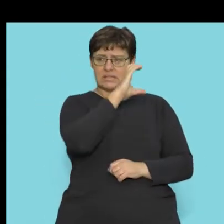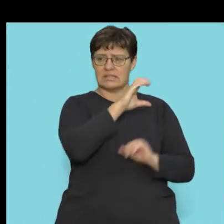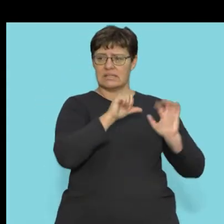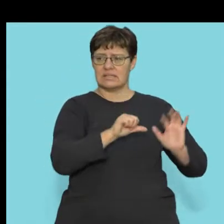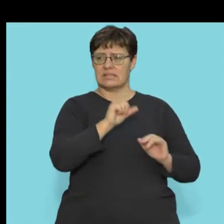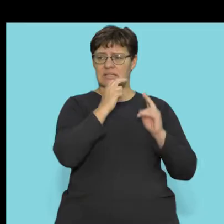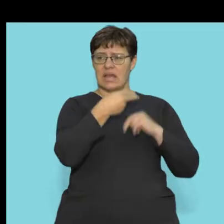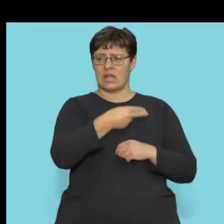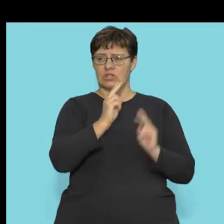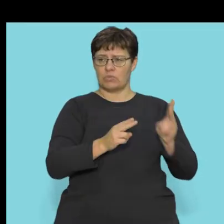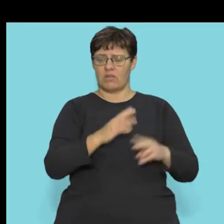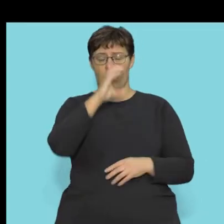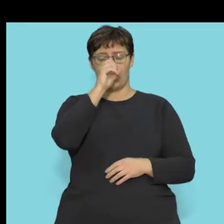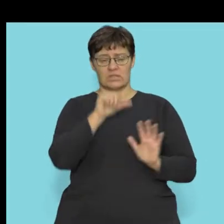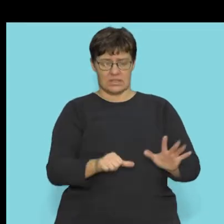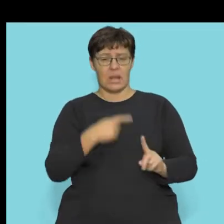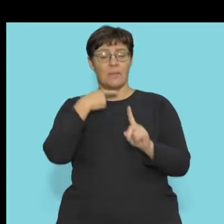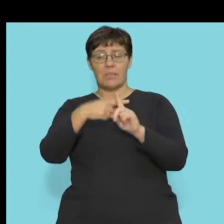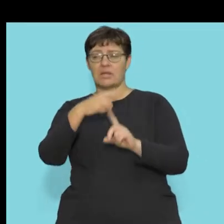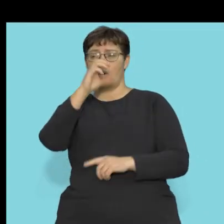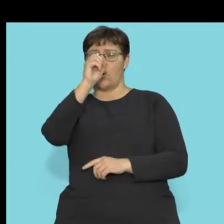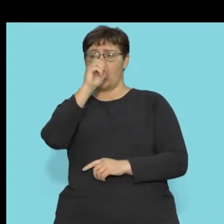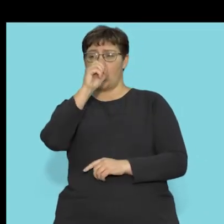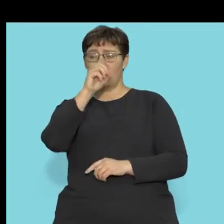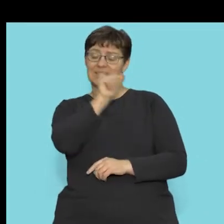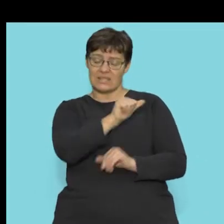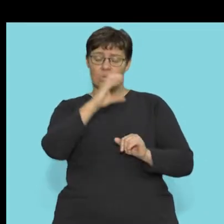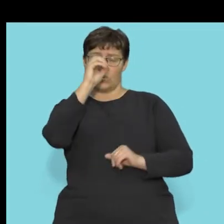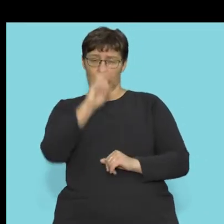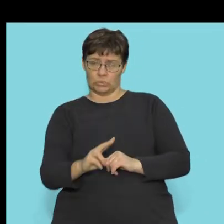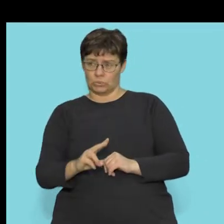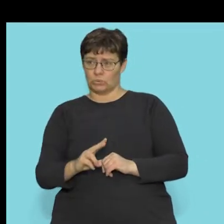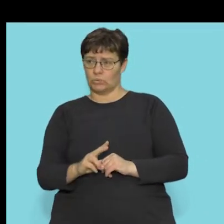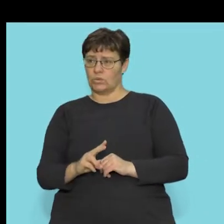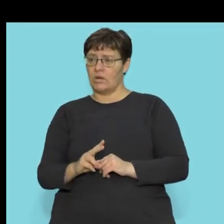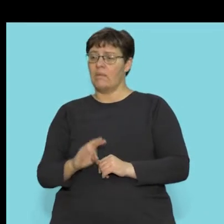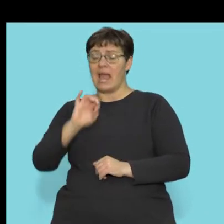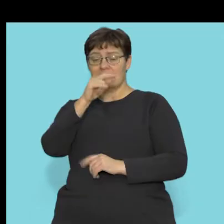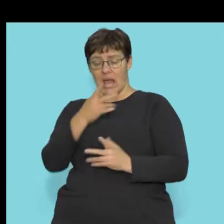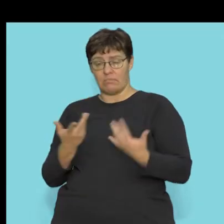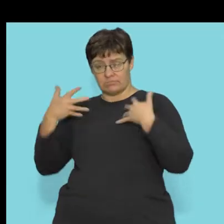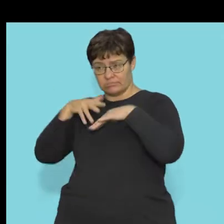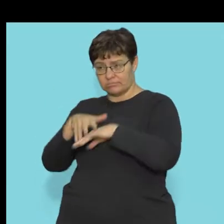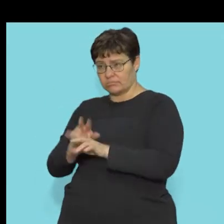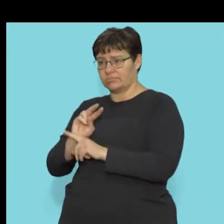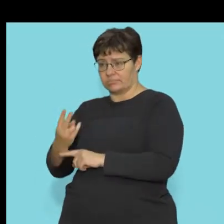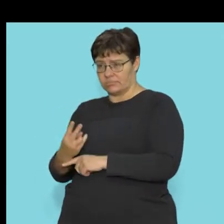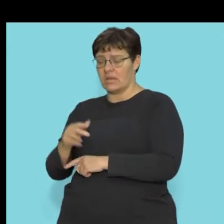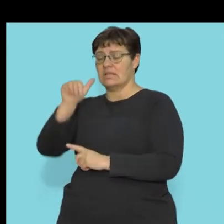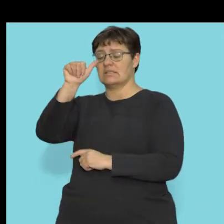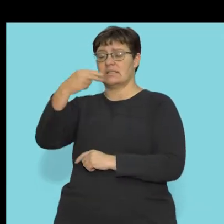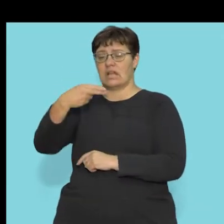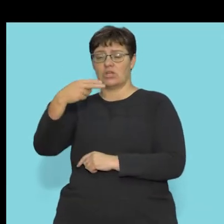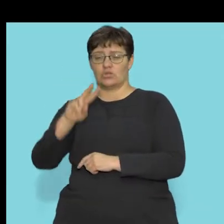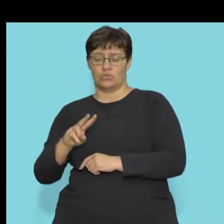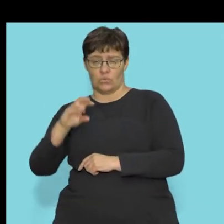molecule in the presence of oxygen using enzymes being broken down into